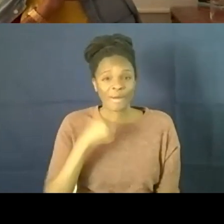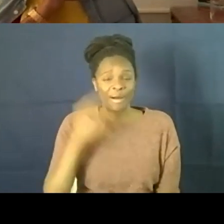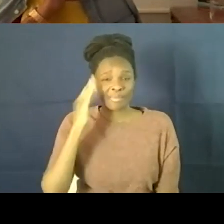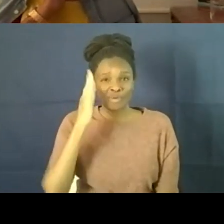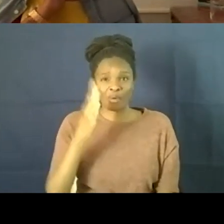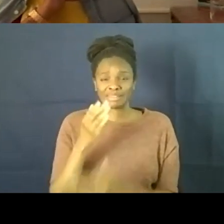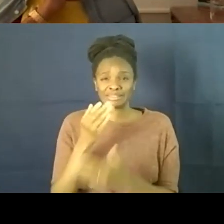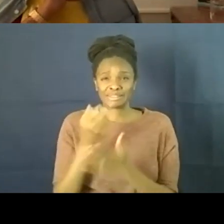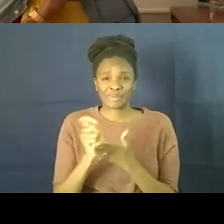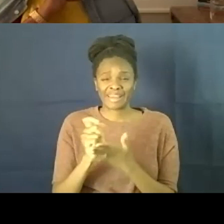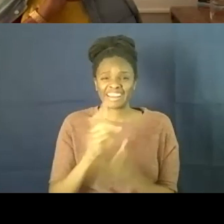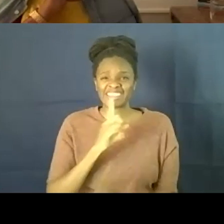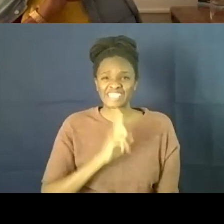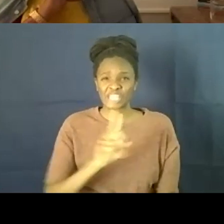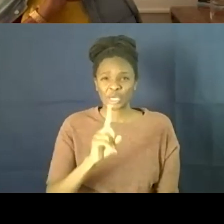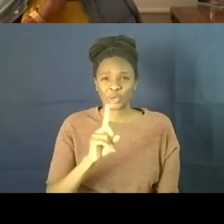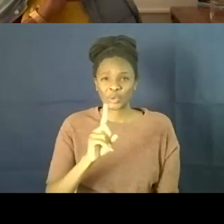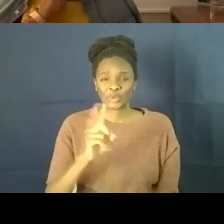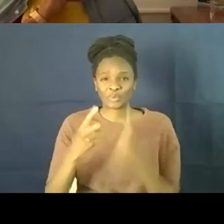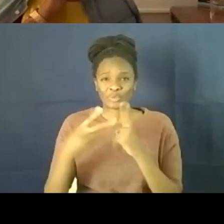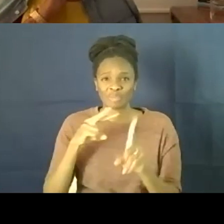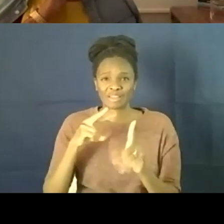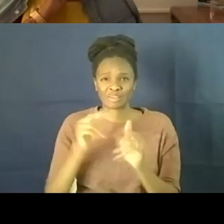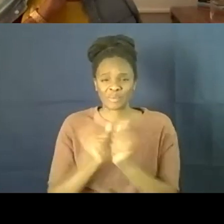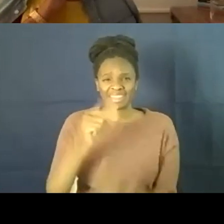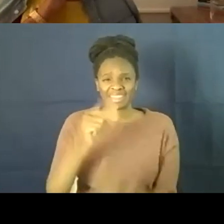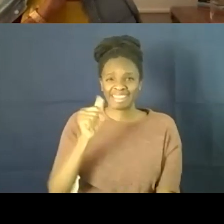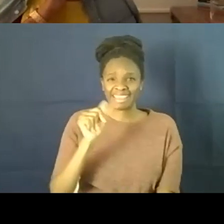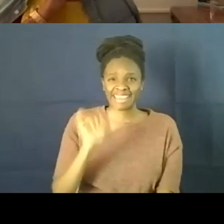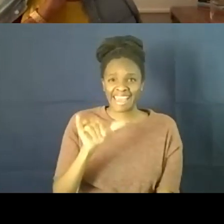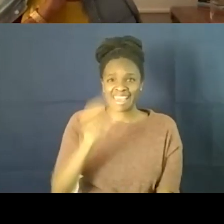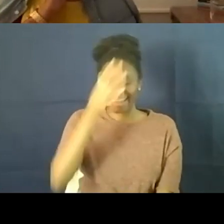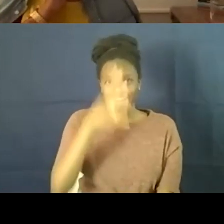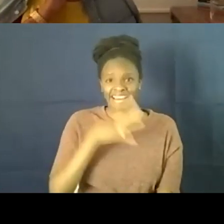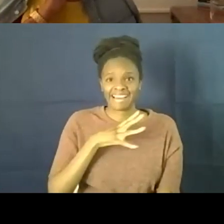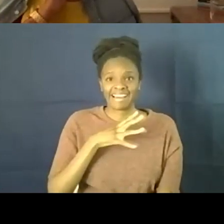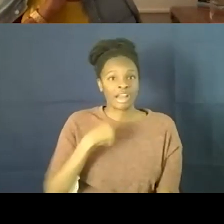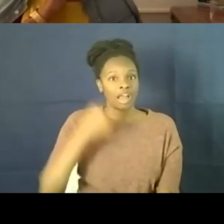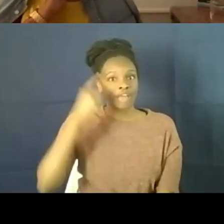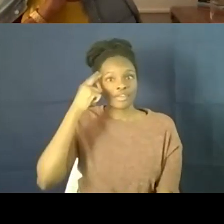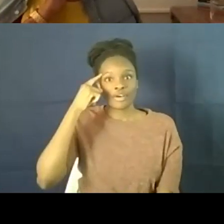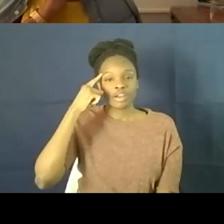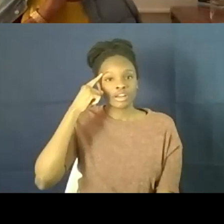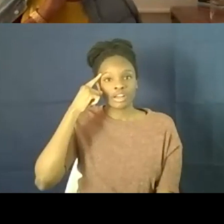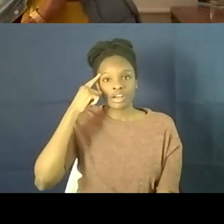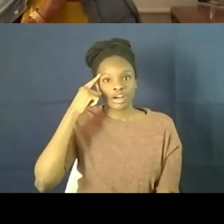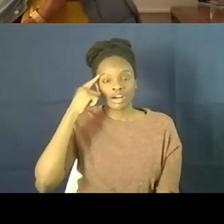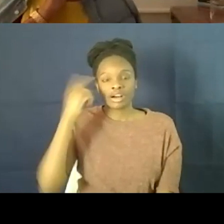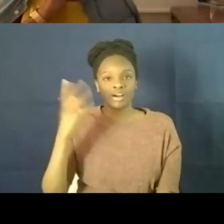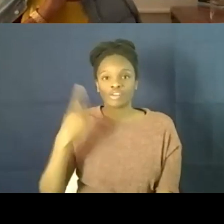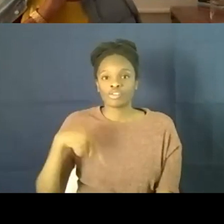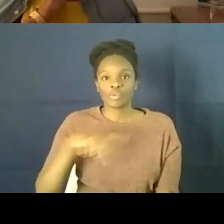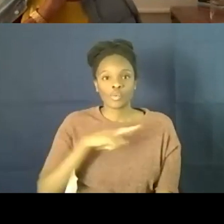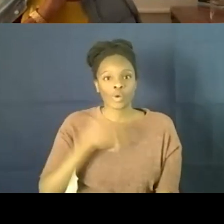the single perspective of like the gay guy. And I thought like we are going to have like,